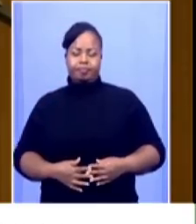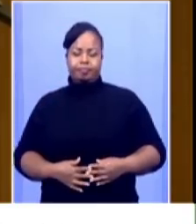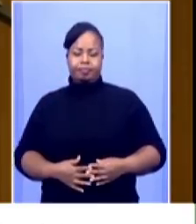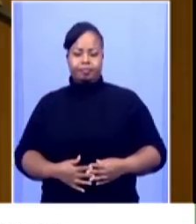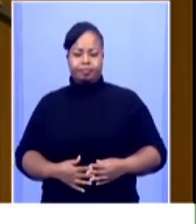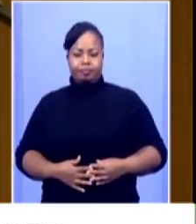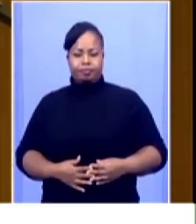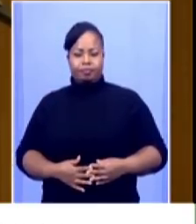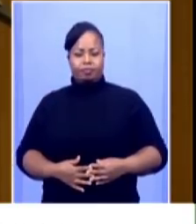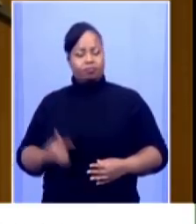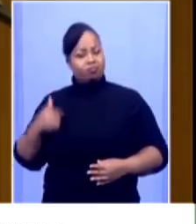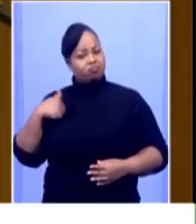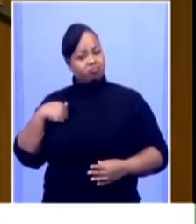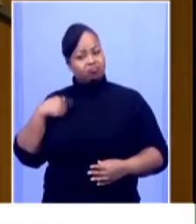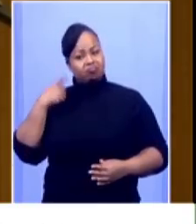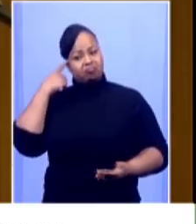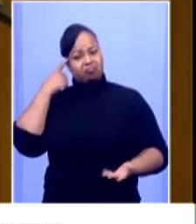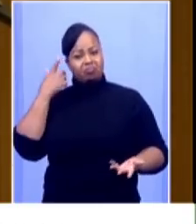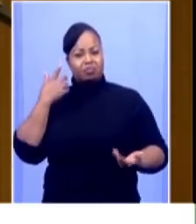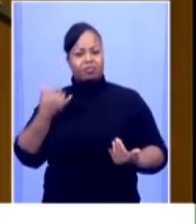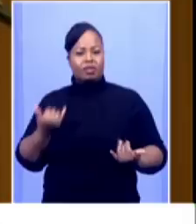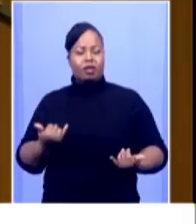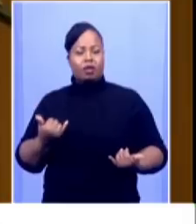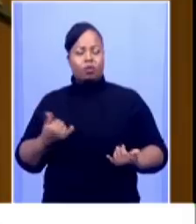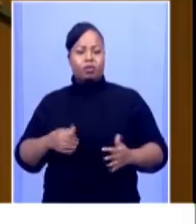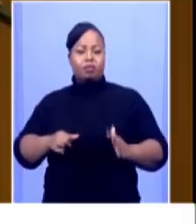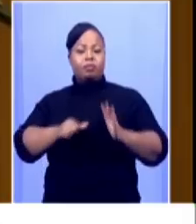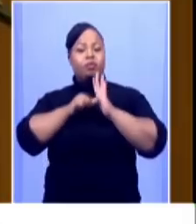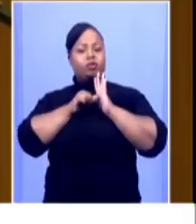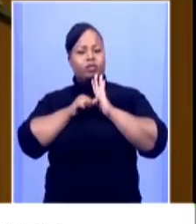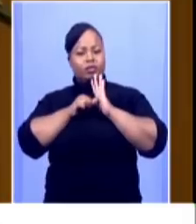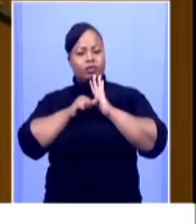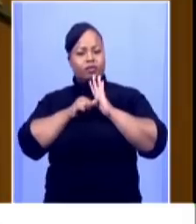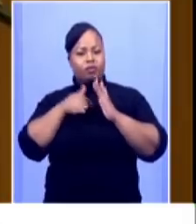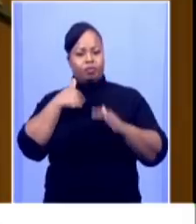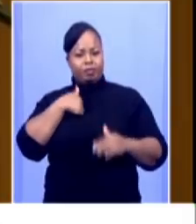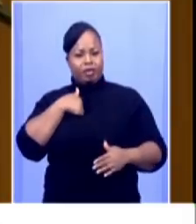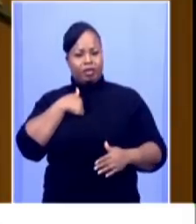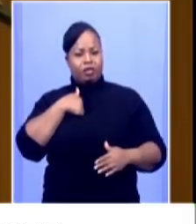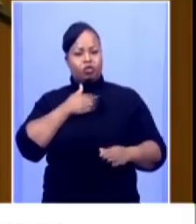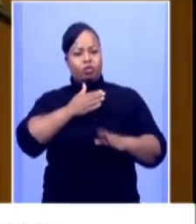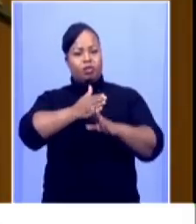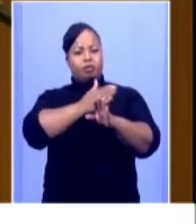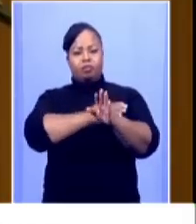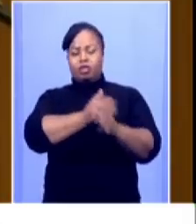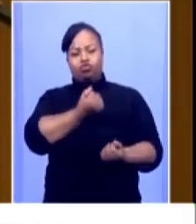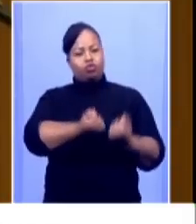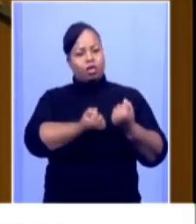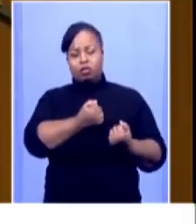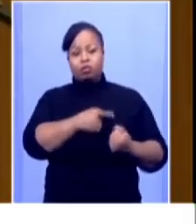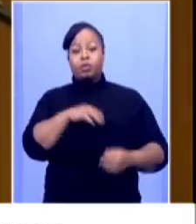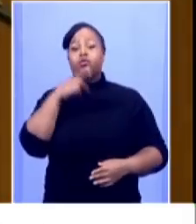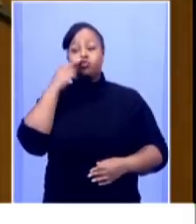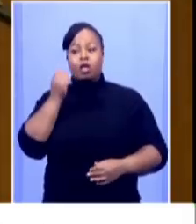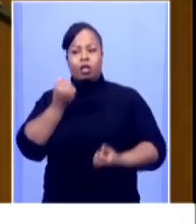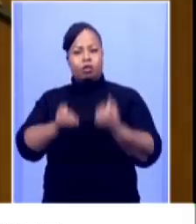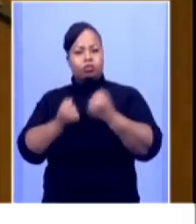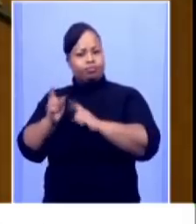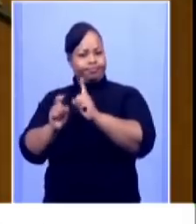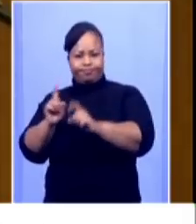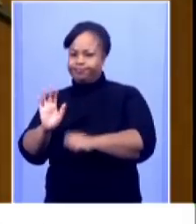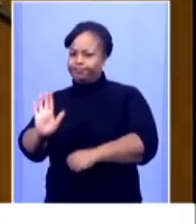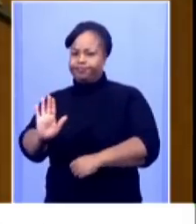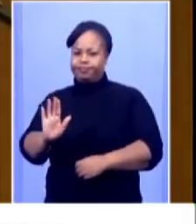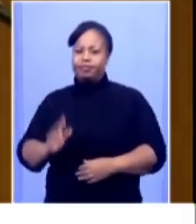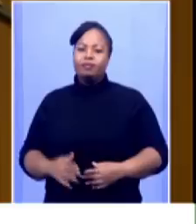In my view, it's no impediment for me to deal with the pre-trial. I'm not talking about the trial. I'm not